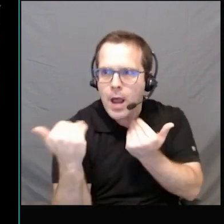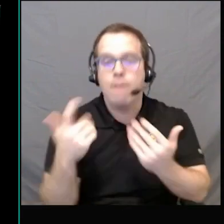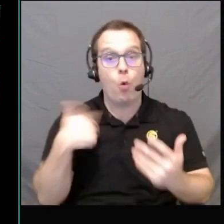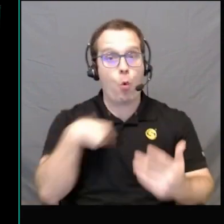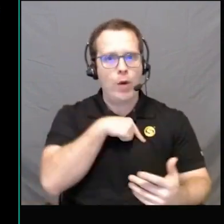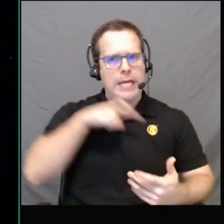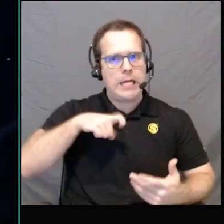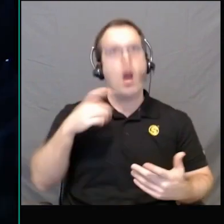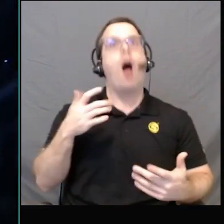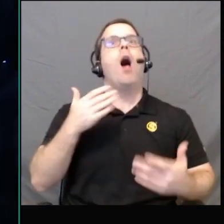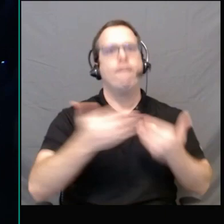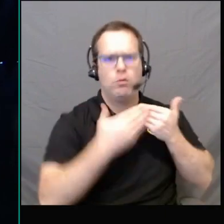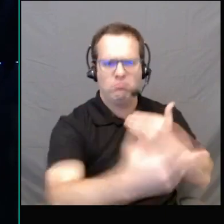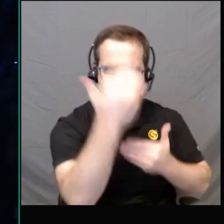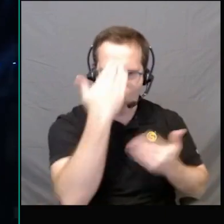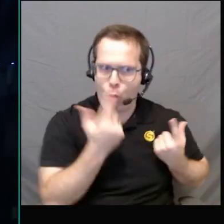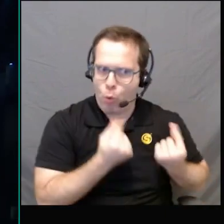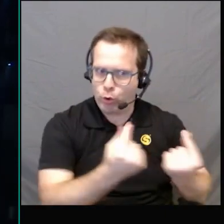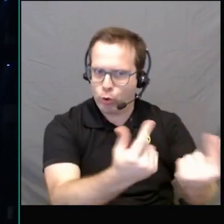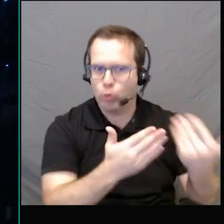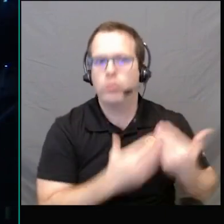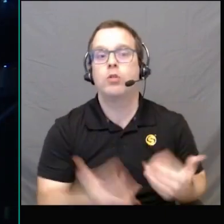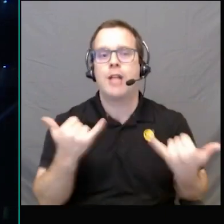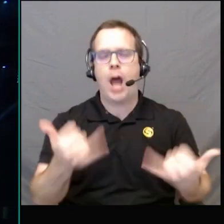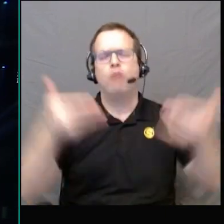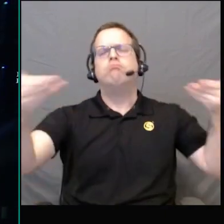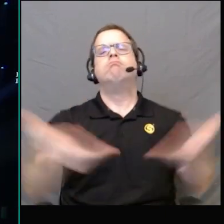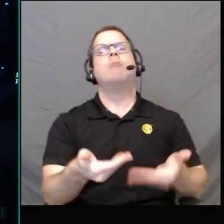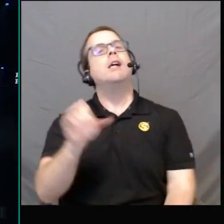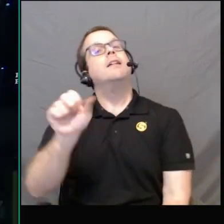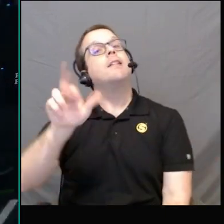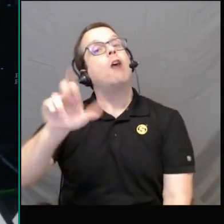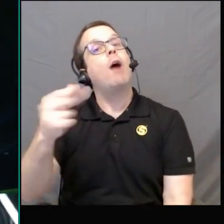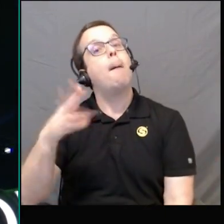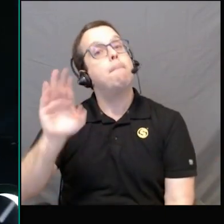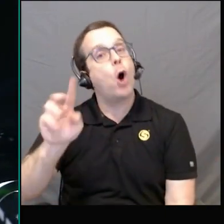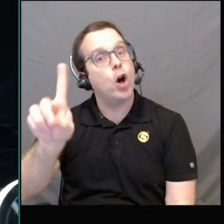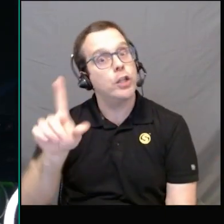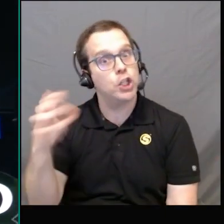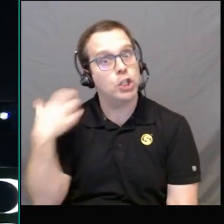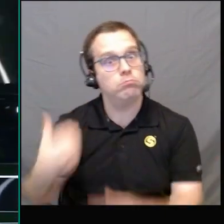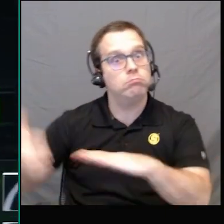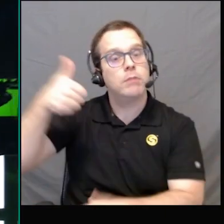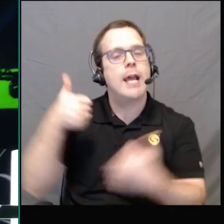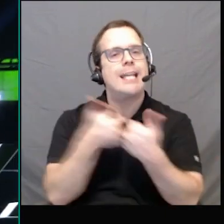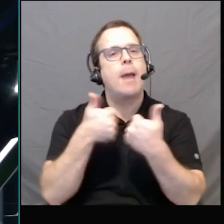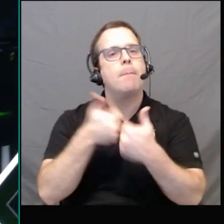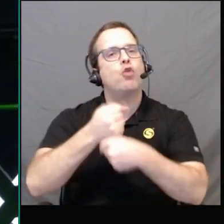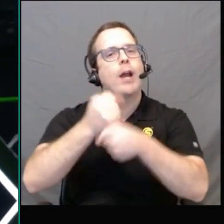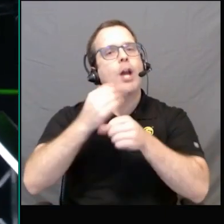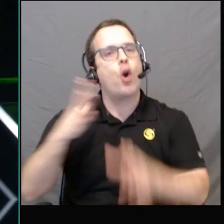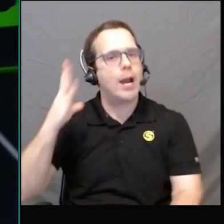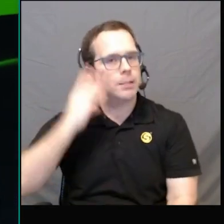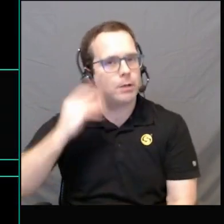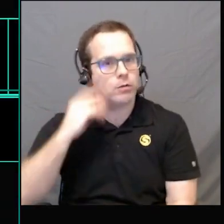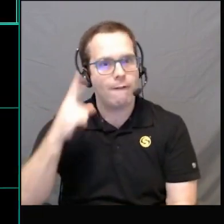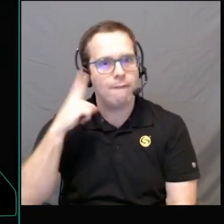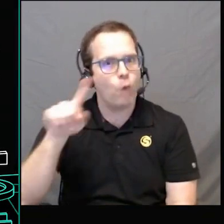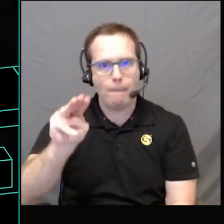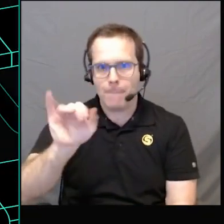as a company. So let me introduce you to Sarah Bond, head of the Game Creator Experience for